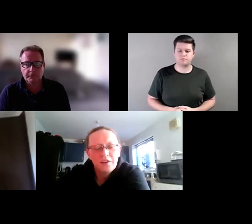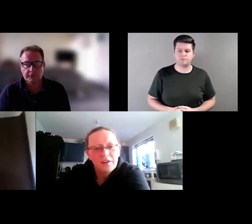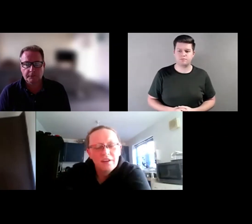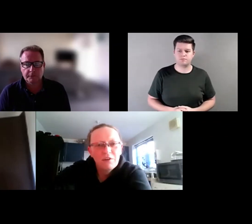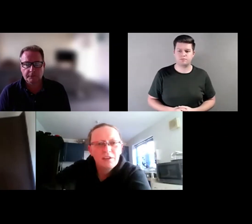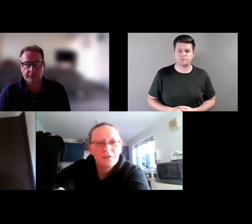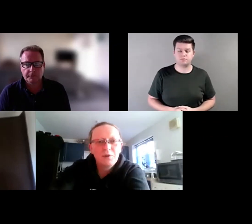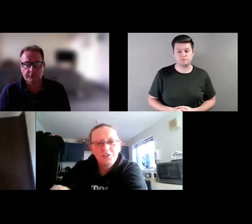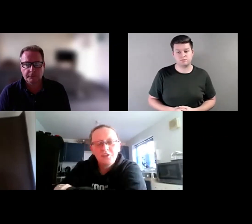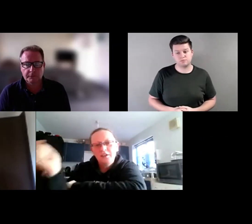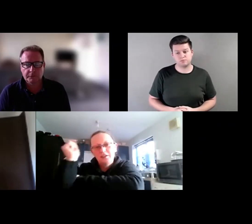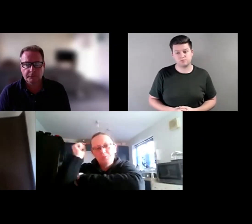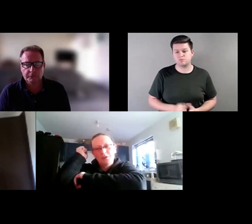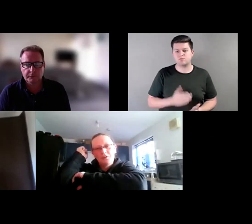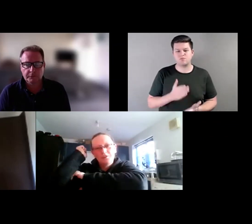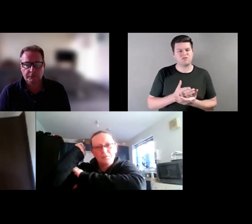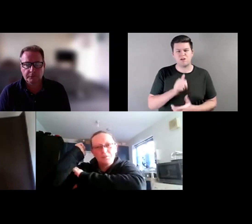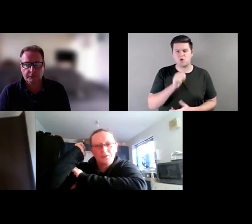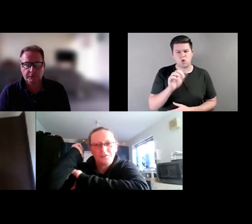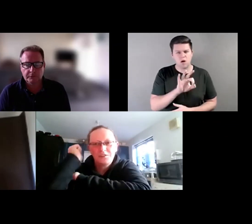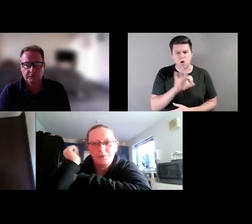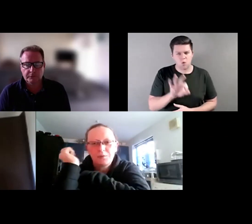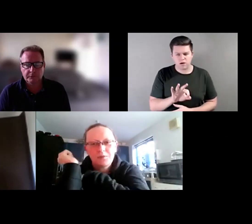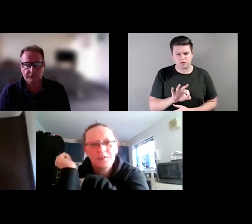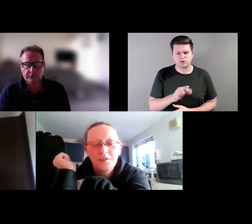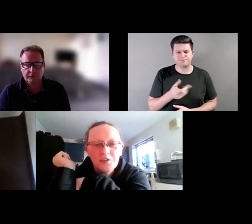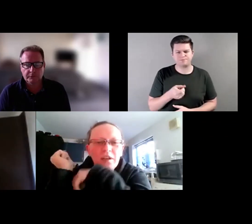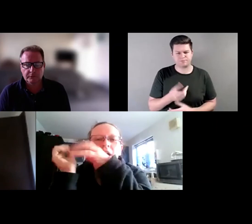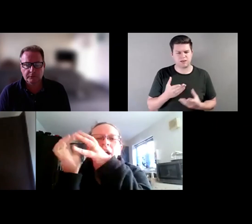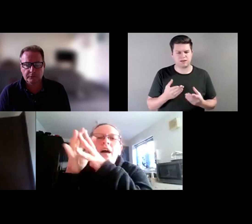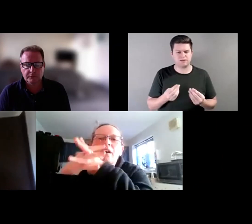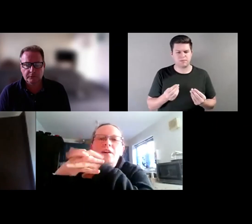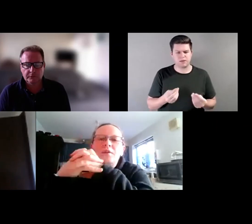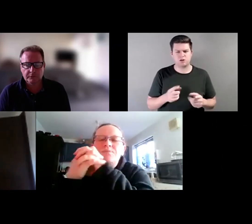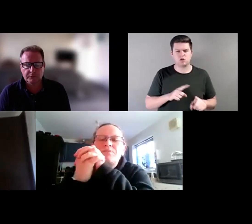It's not really a question, it's bringing something to people's attention.